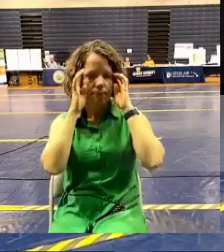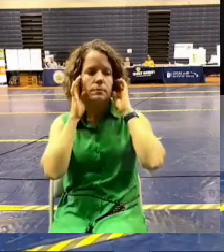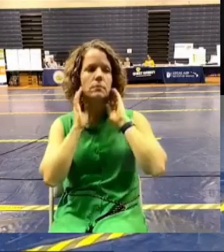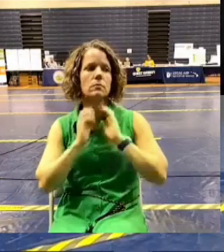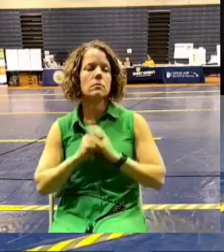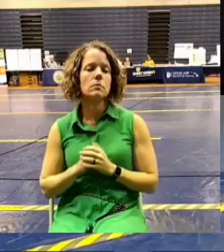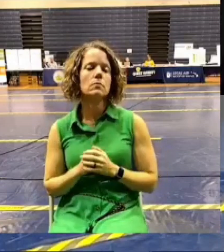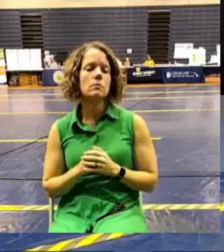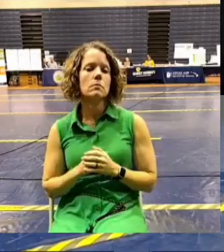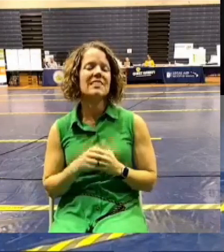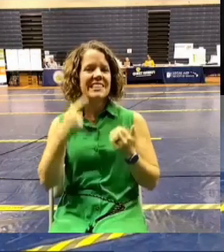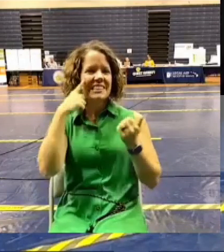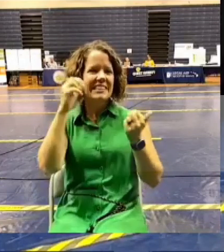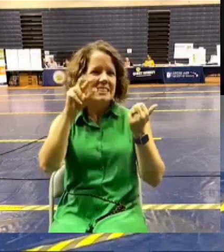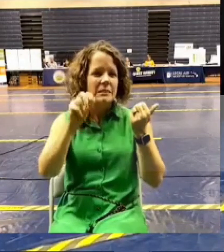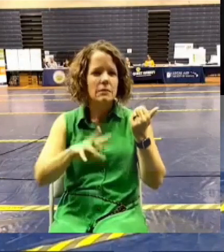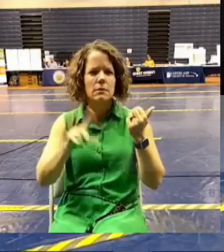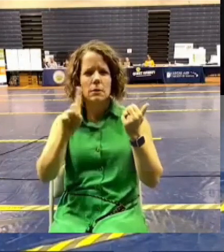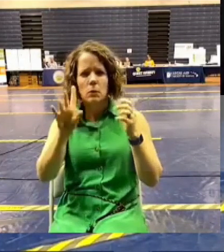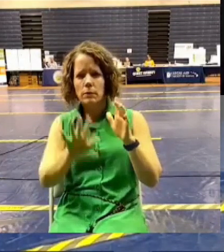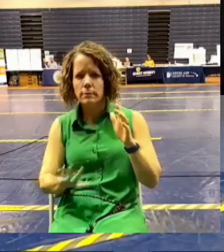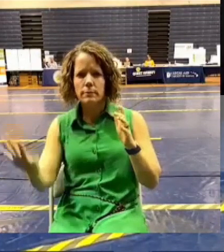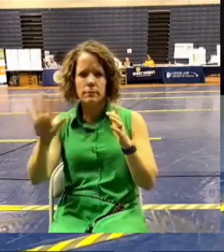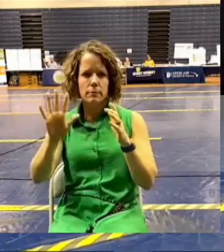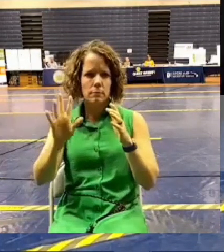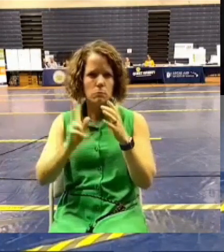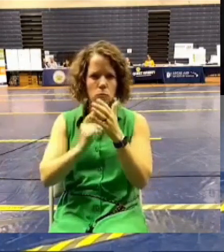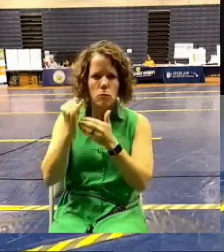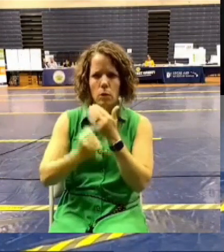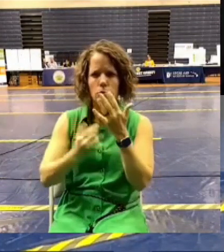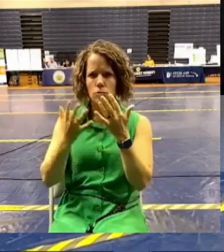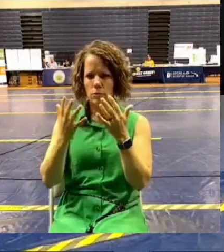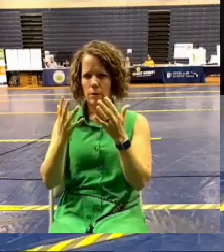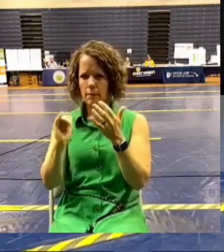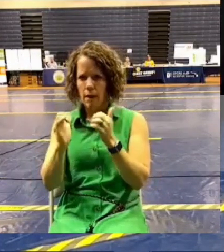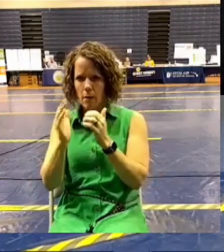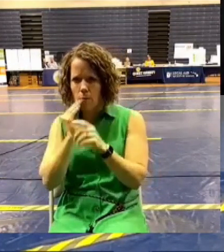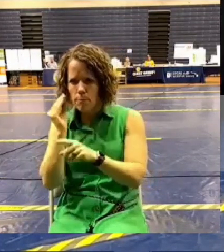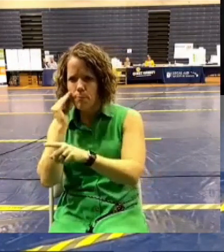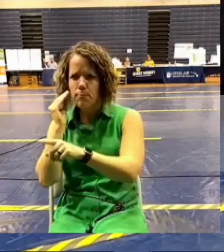Some of these projects might be subject to change.